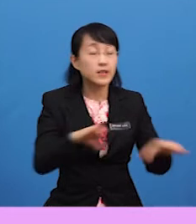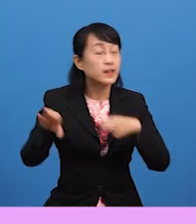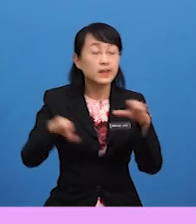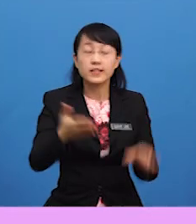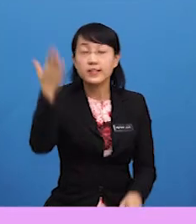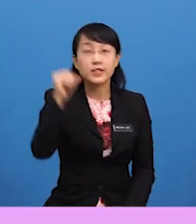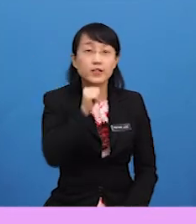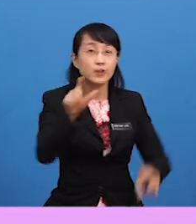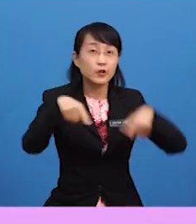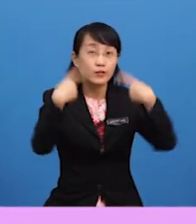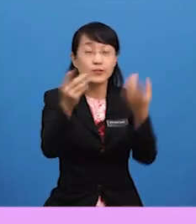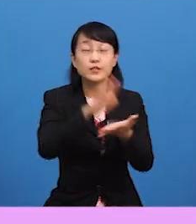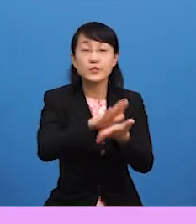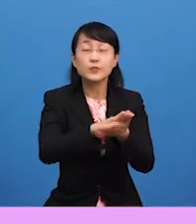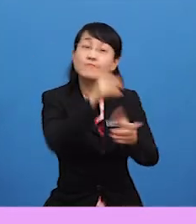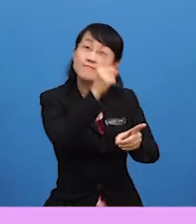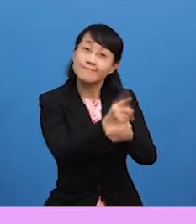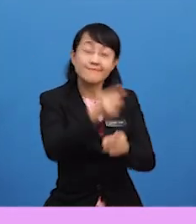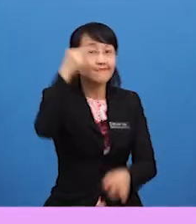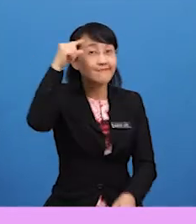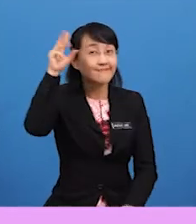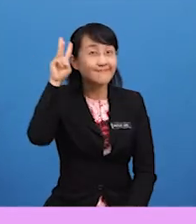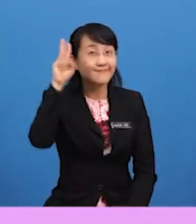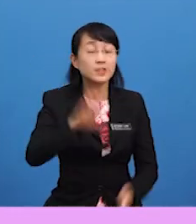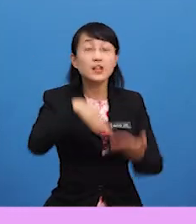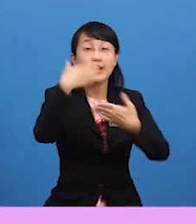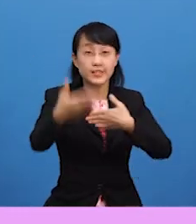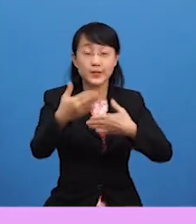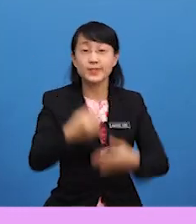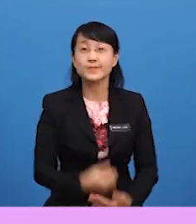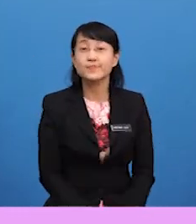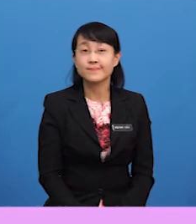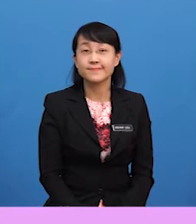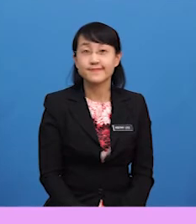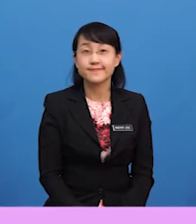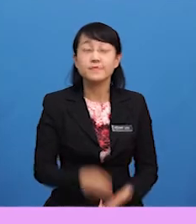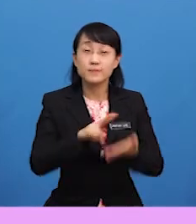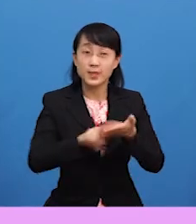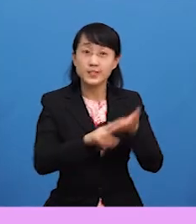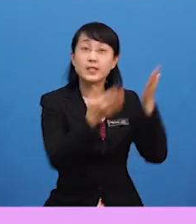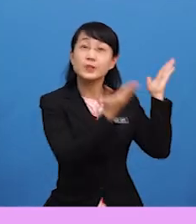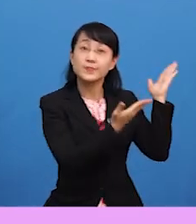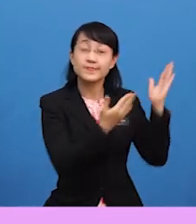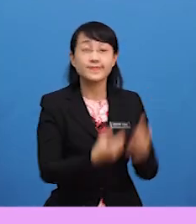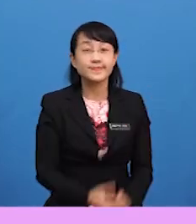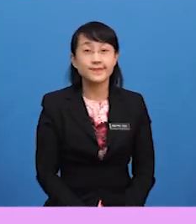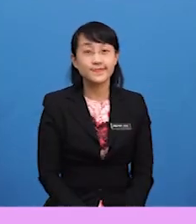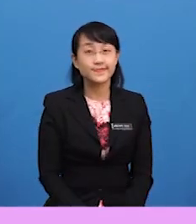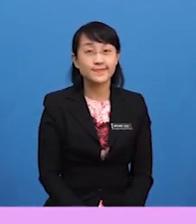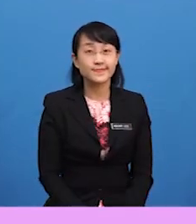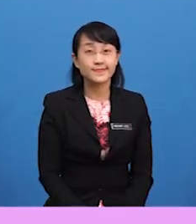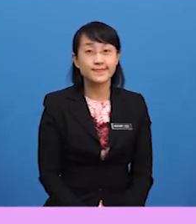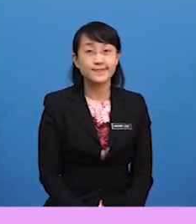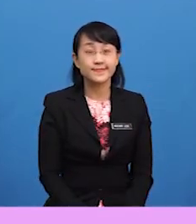school. That's correct, Gramwiz. Here's the next one. Although Joanna made her